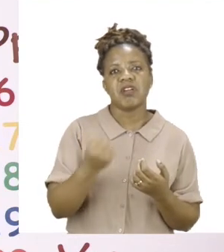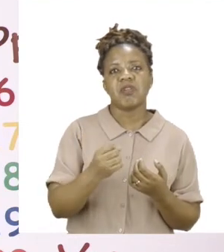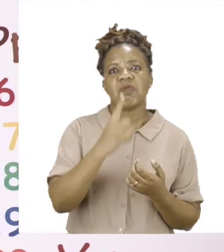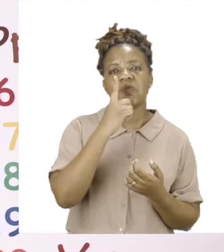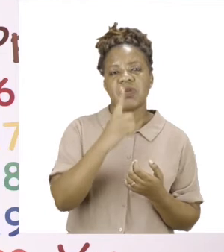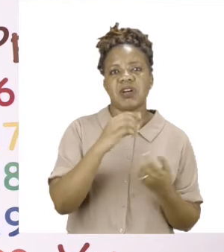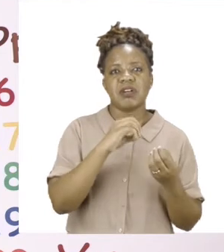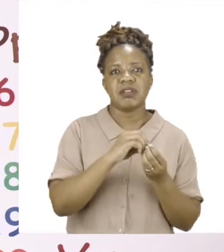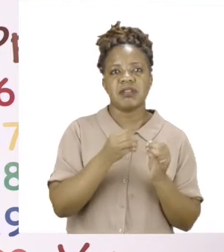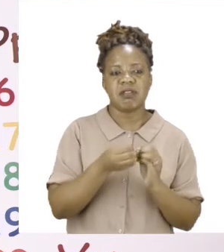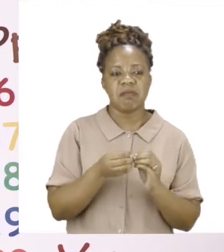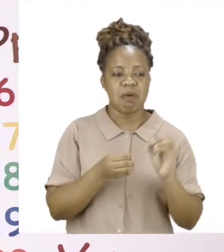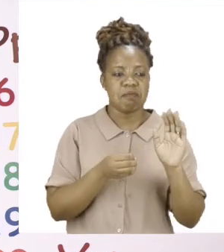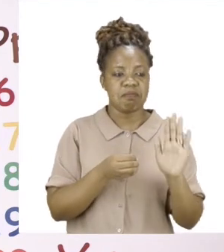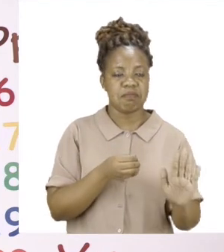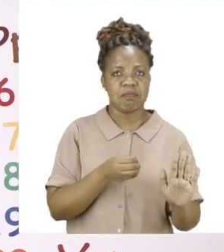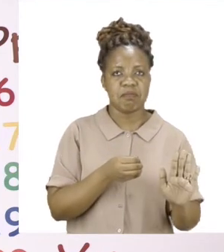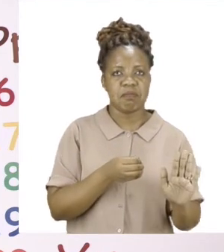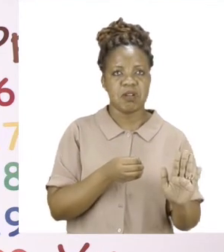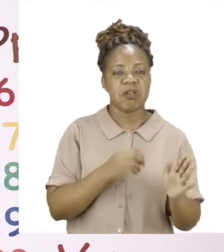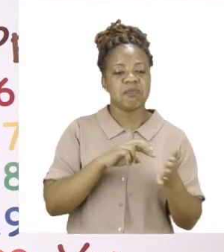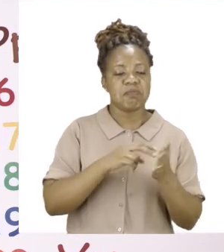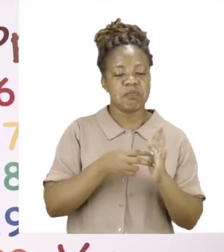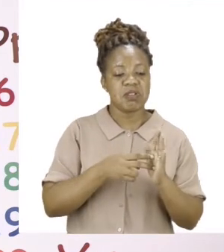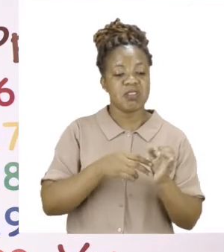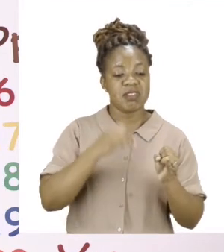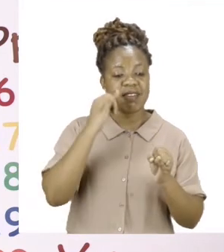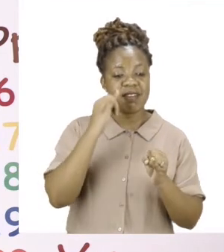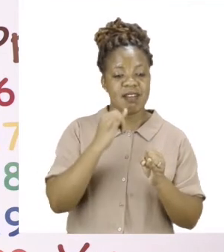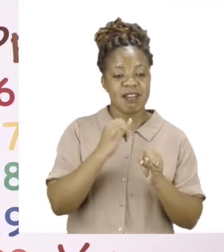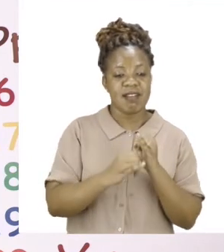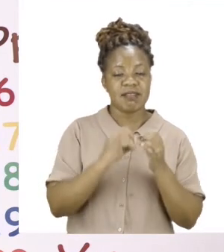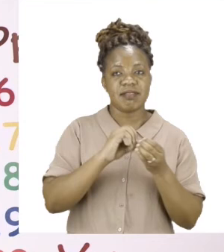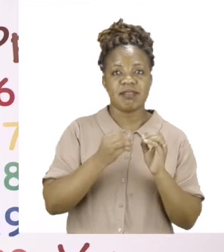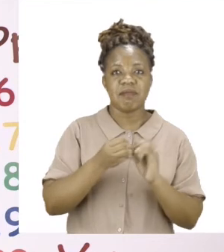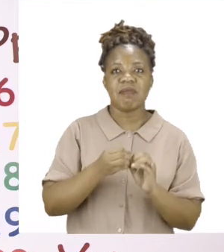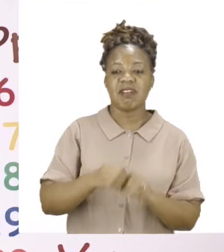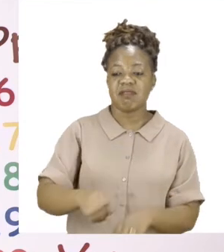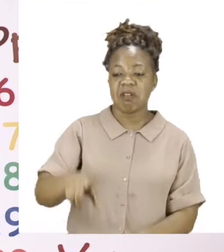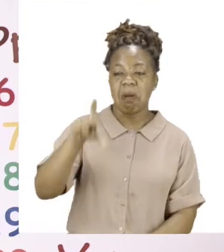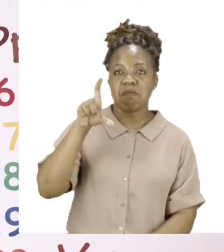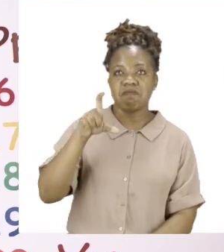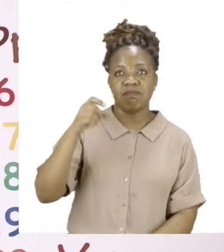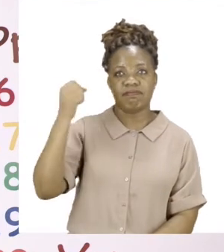number left, which means that is the greatest number. And our number